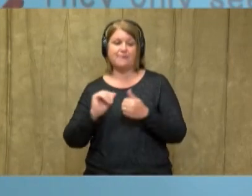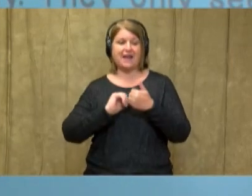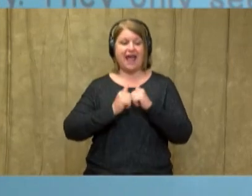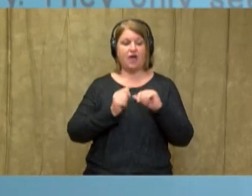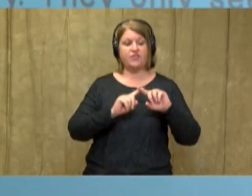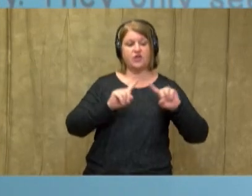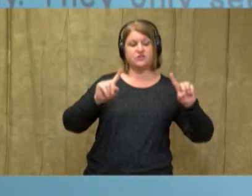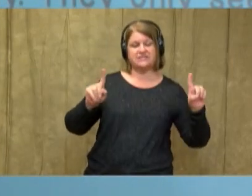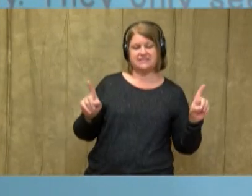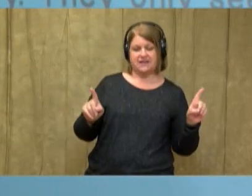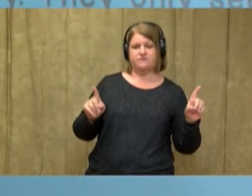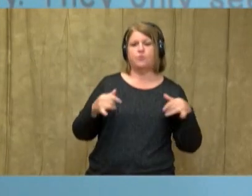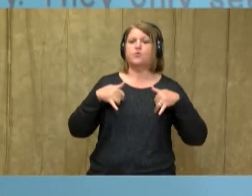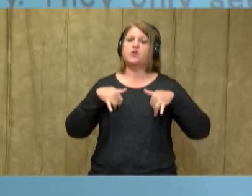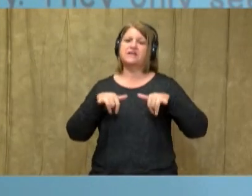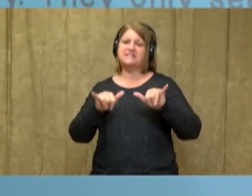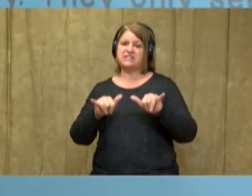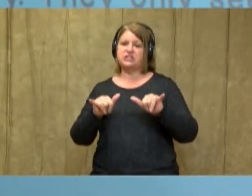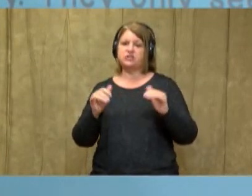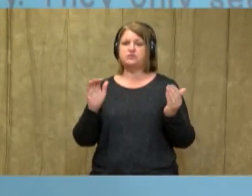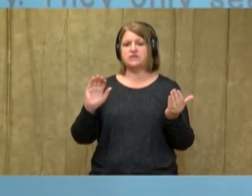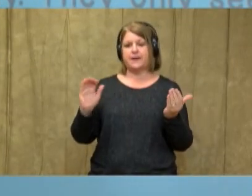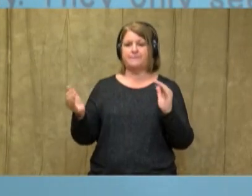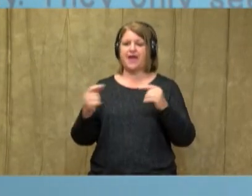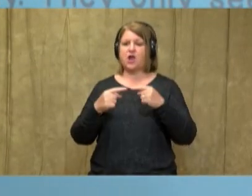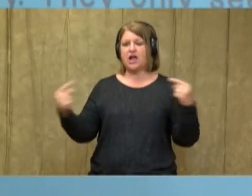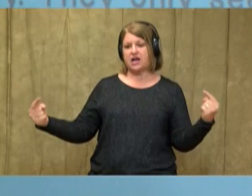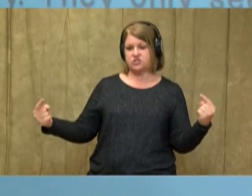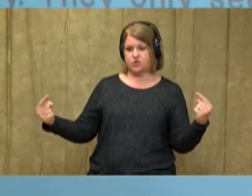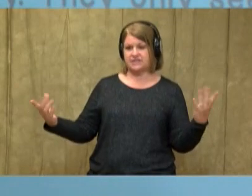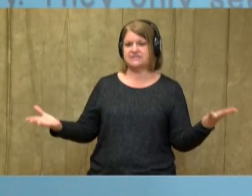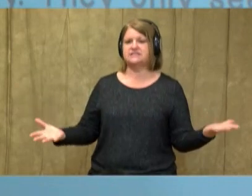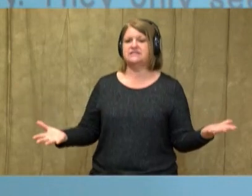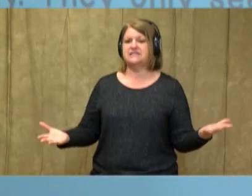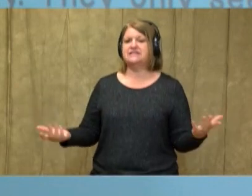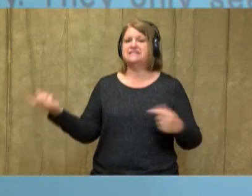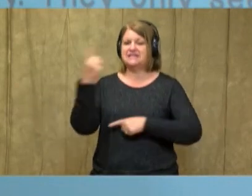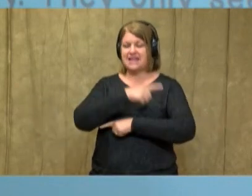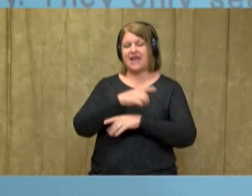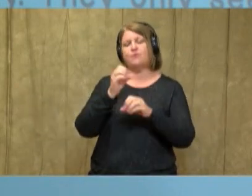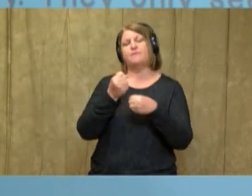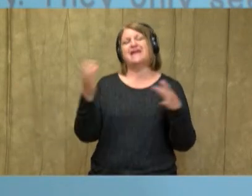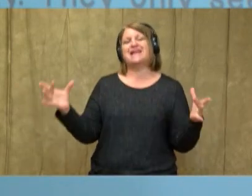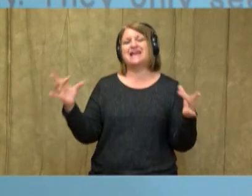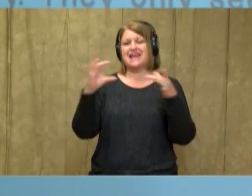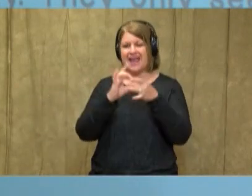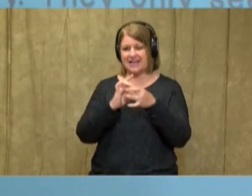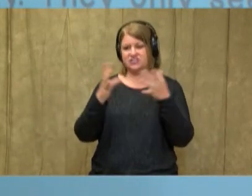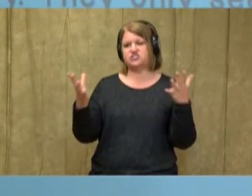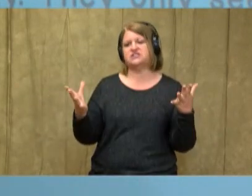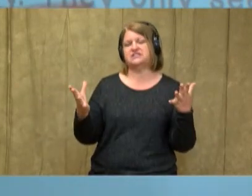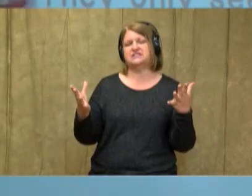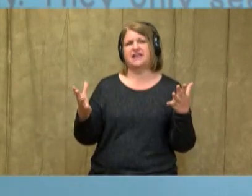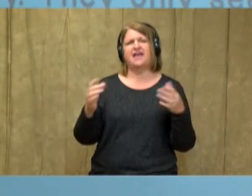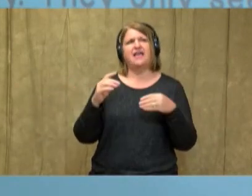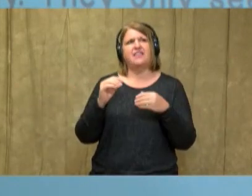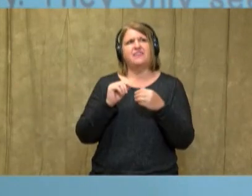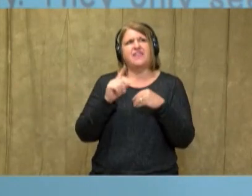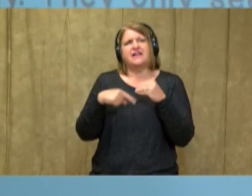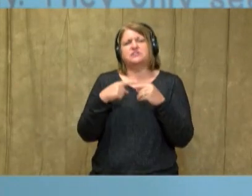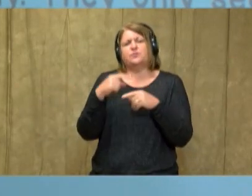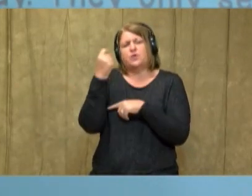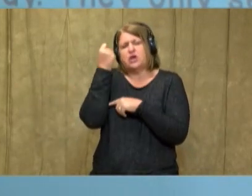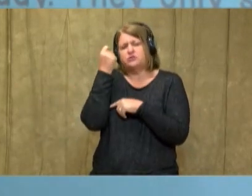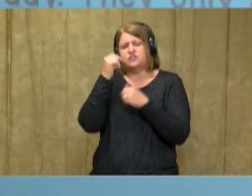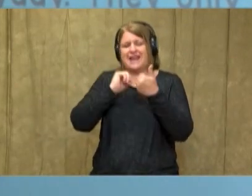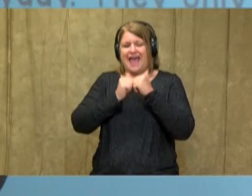going to continue to compare and contrast, but today we're going to make connections. Make connections is when I understand how those